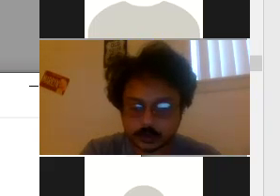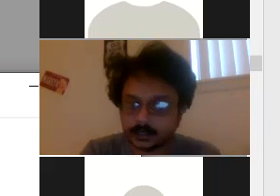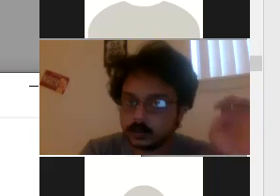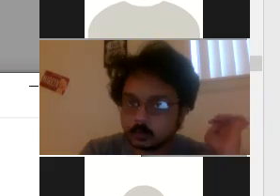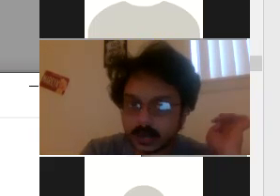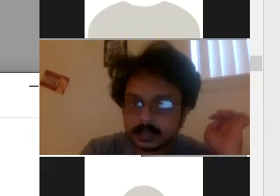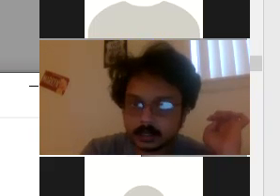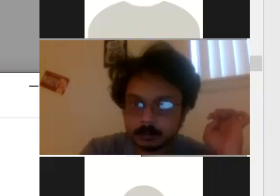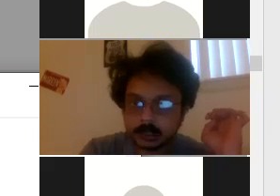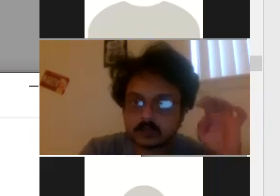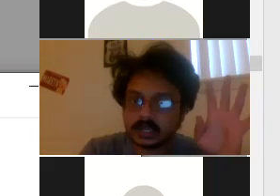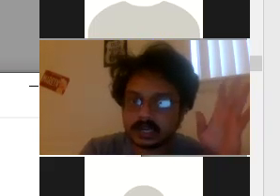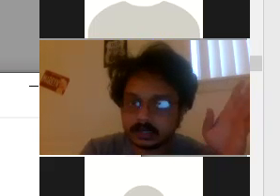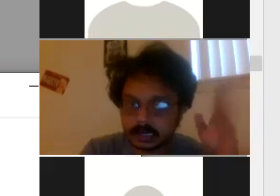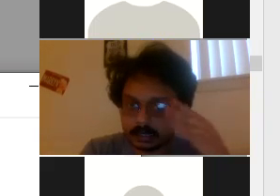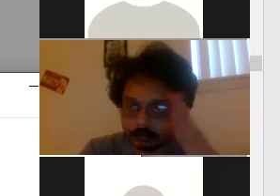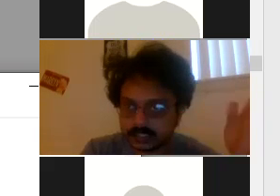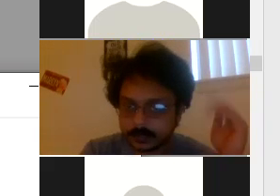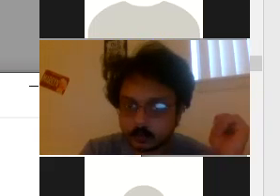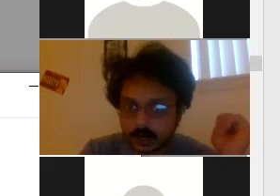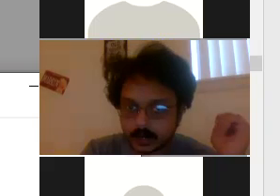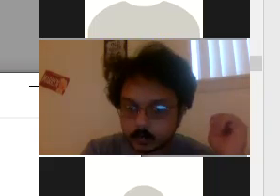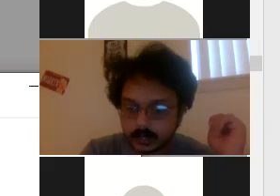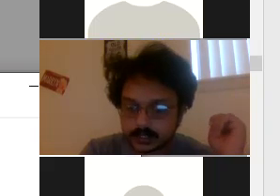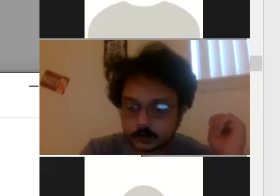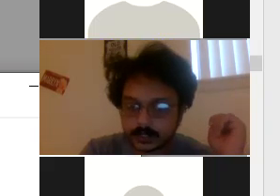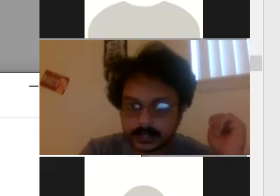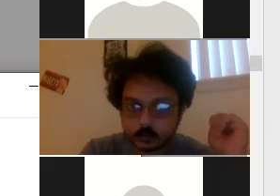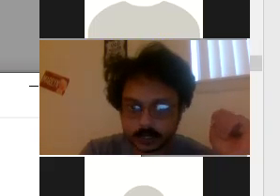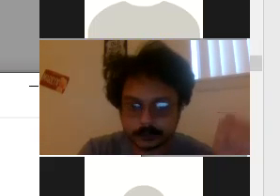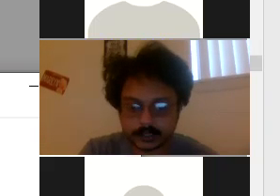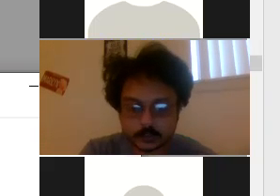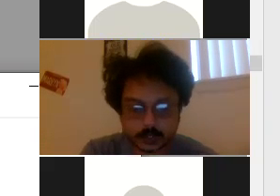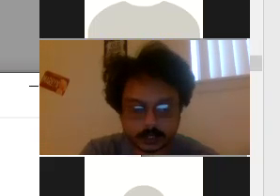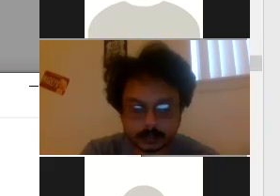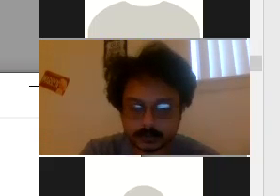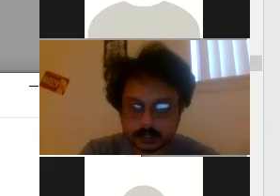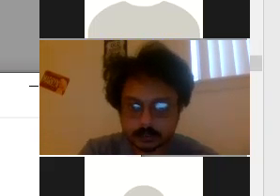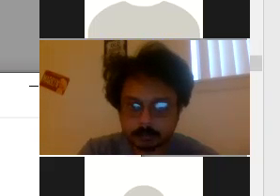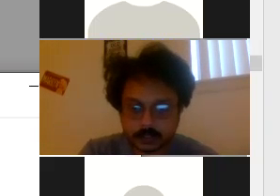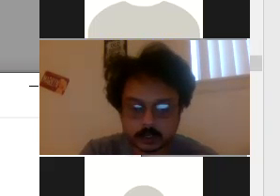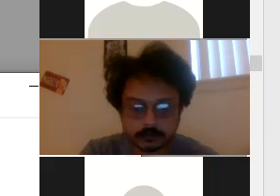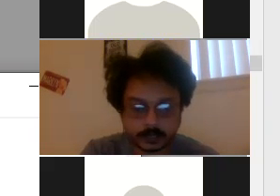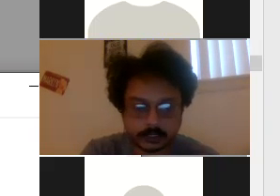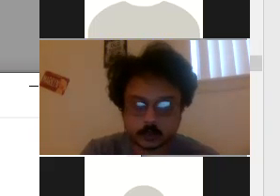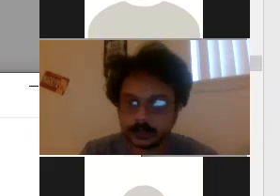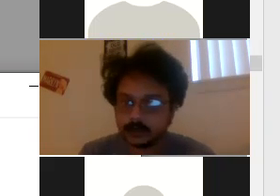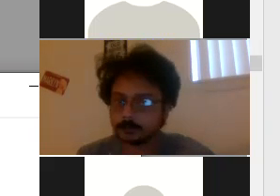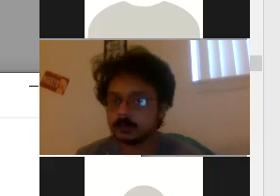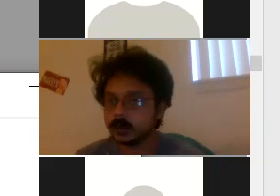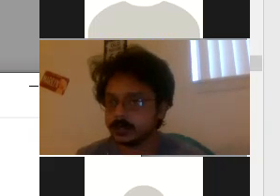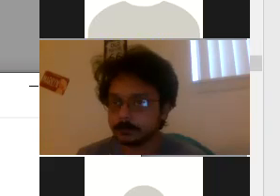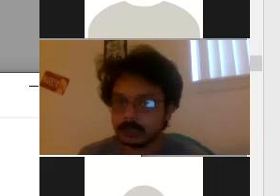101 n squared. Why? Because we can separate 101 n squared as 100 n squared plus of n